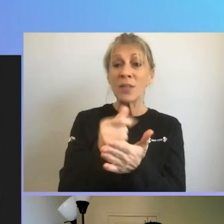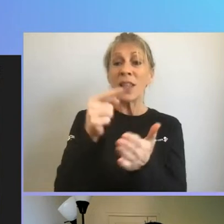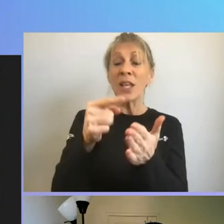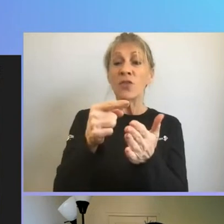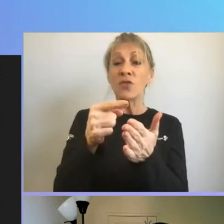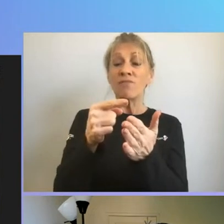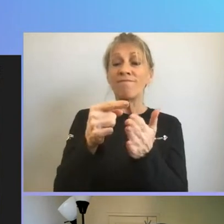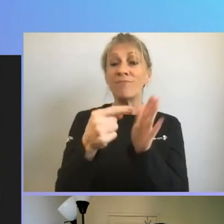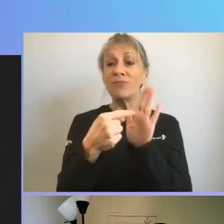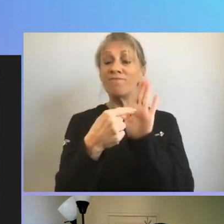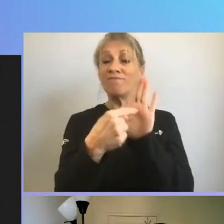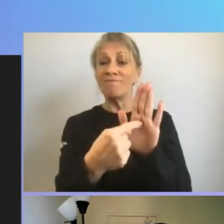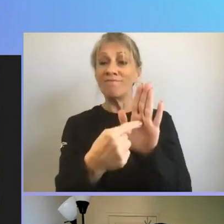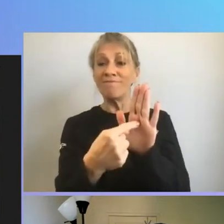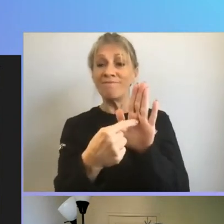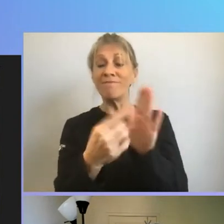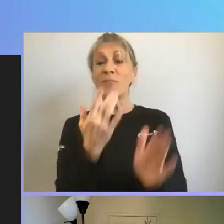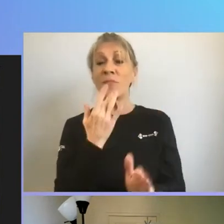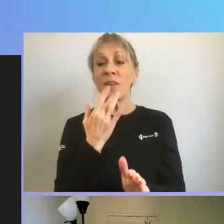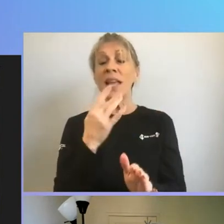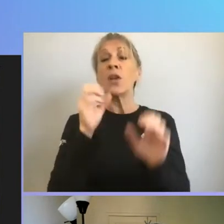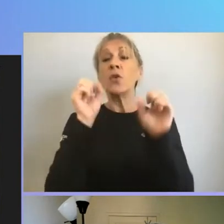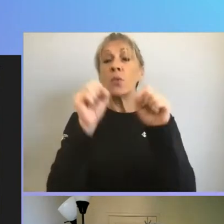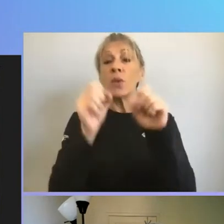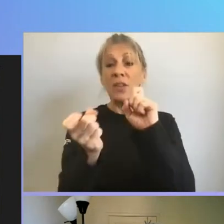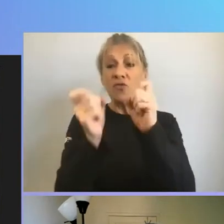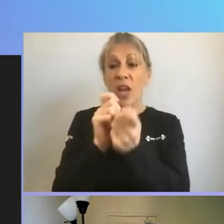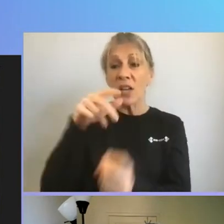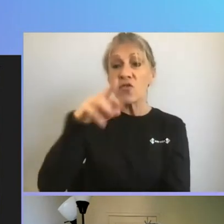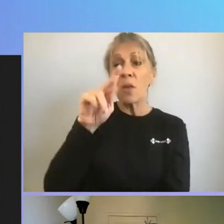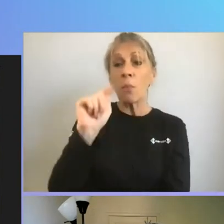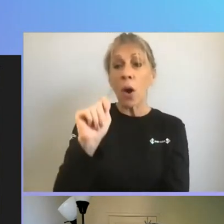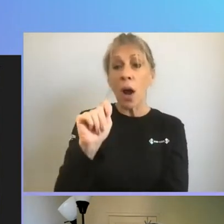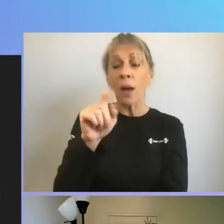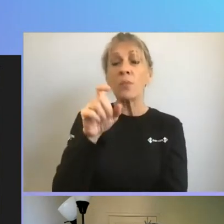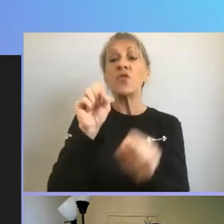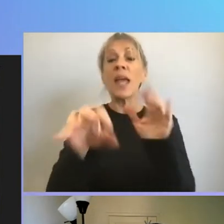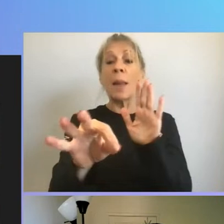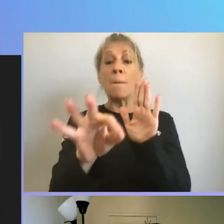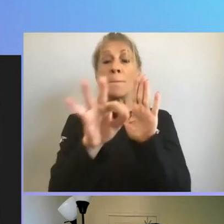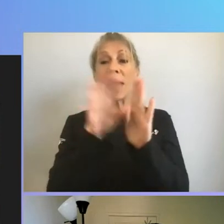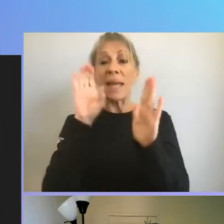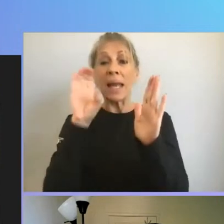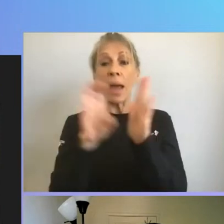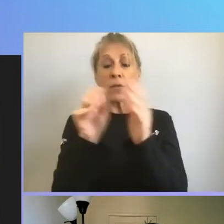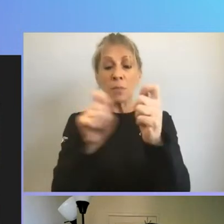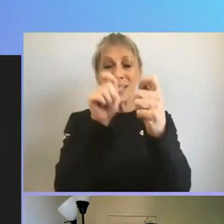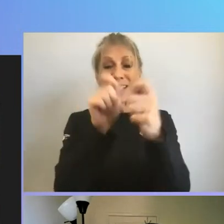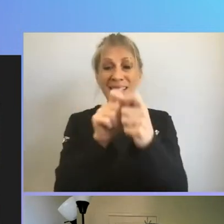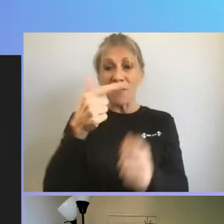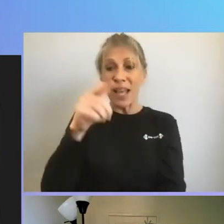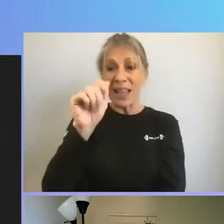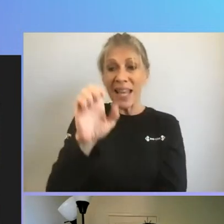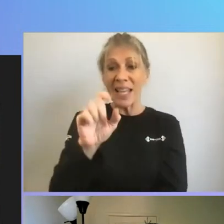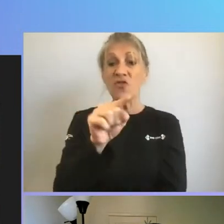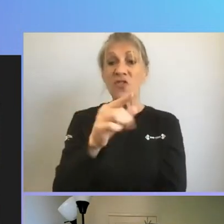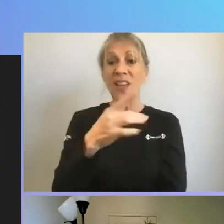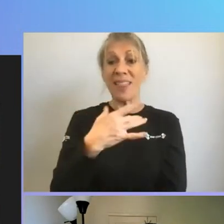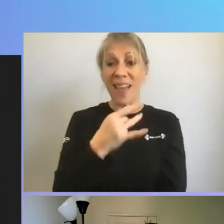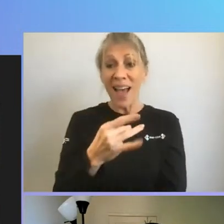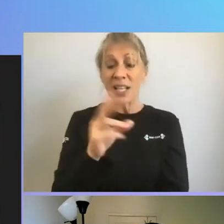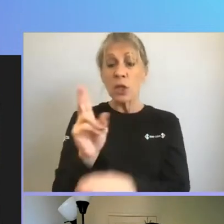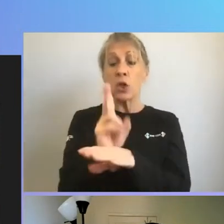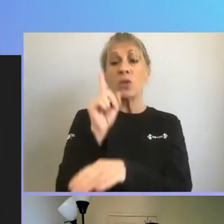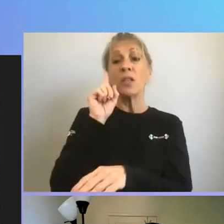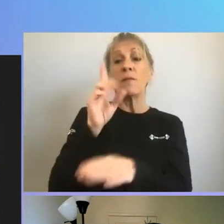can be used to refine the prompt. She can select an image with a particular glaze that she really likes and use it for future